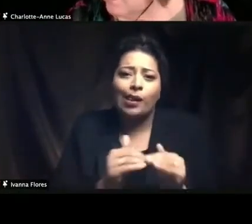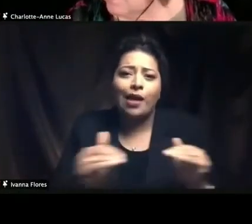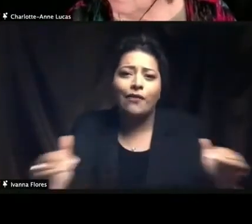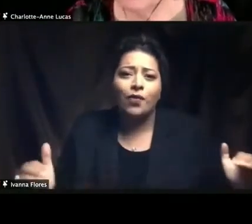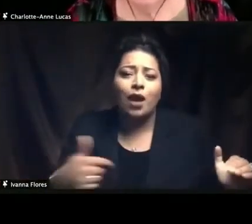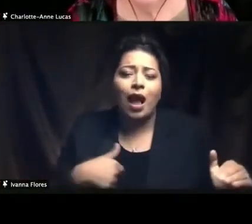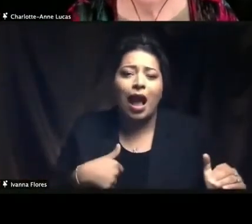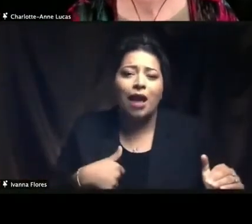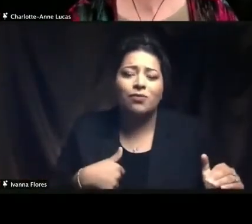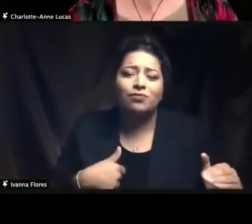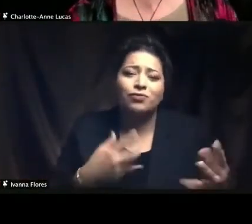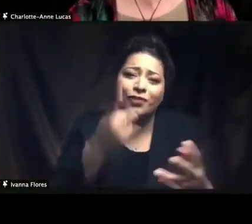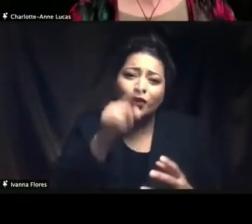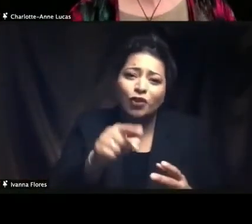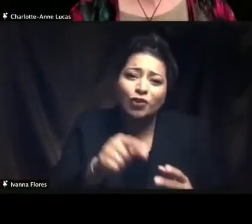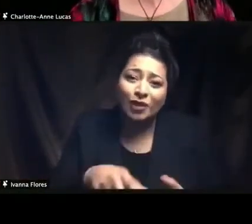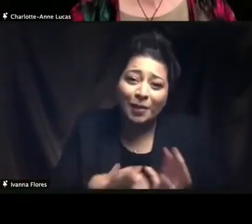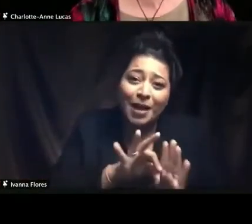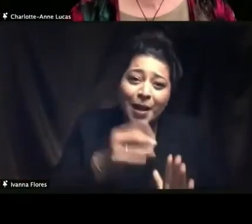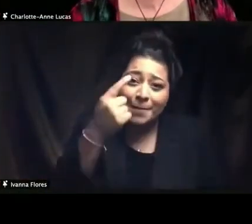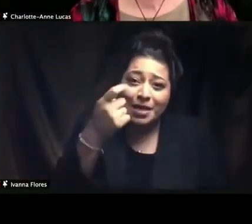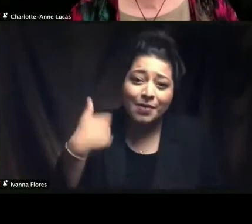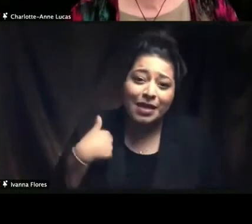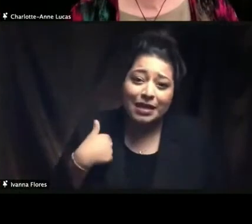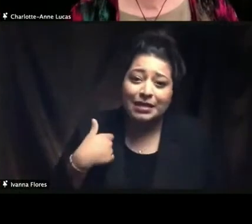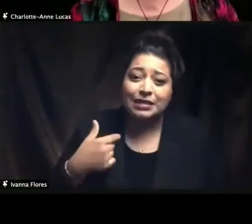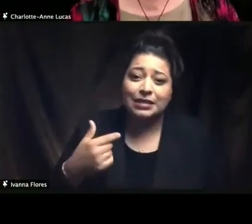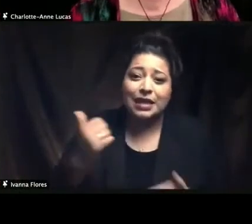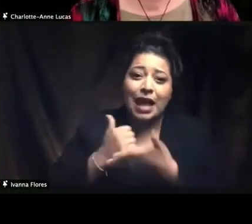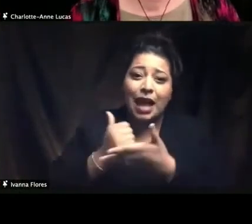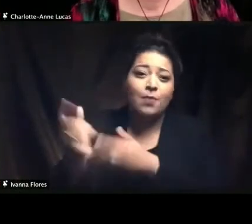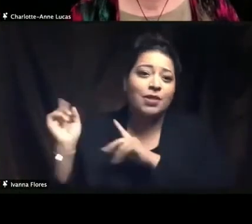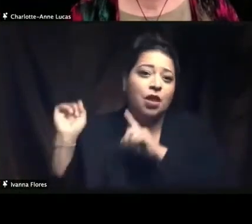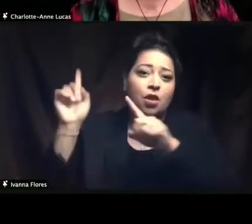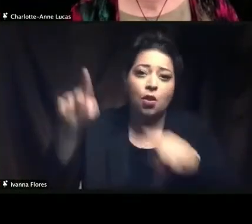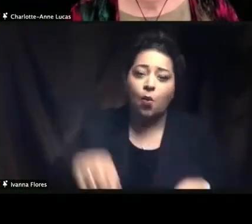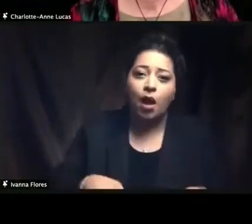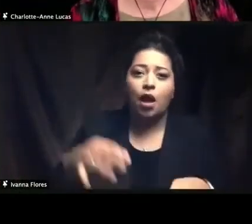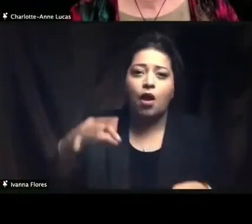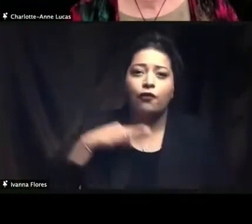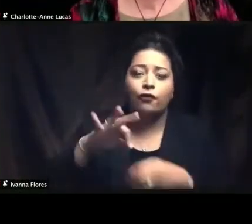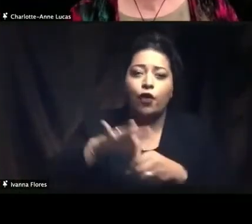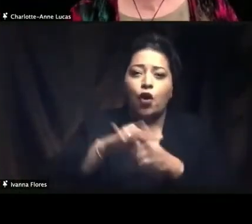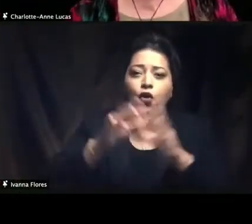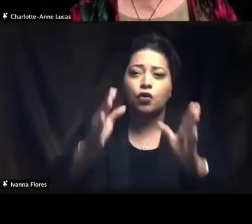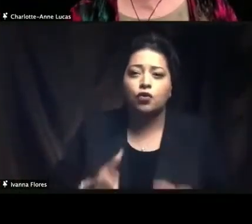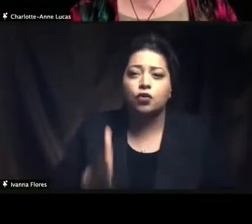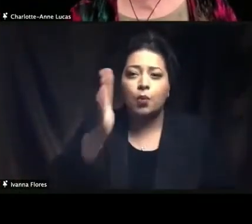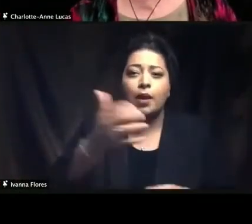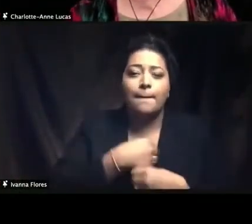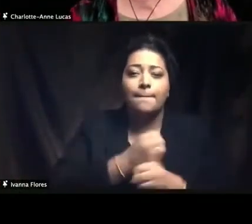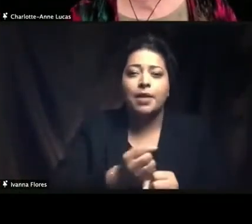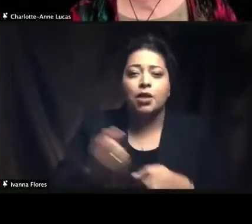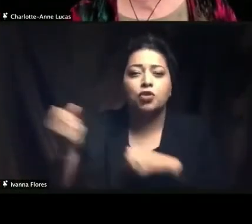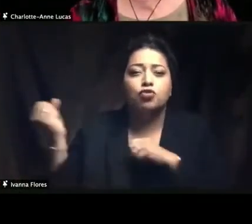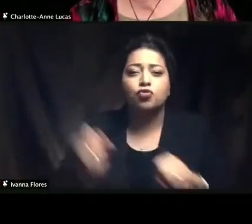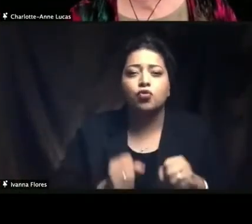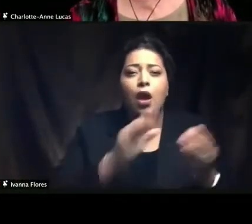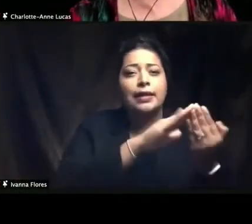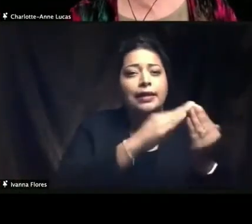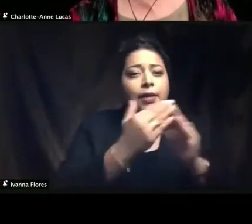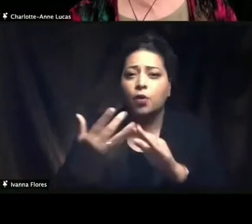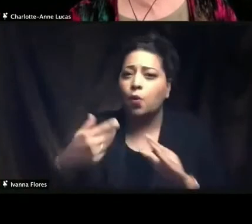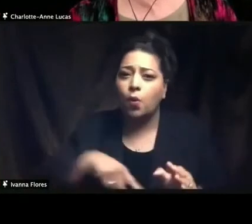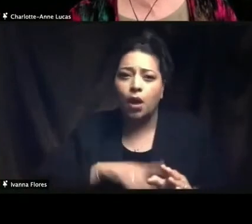to elect me, because help is on the way. Voters are going to create stronger neighborhoods. We're going